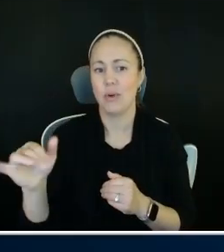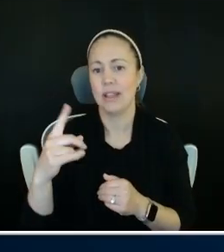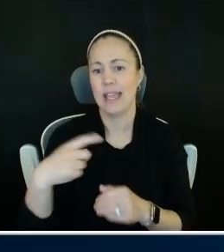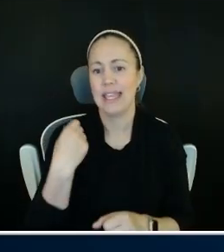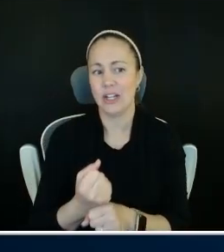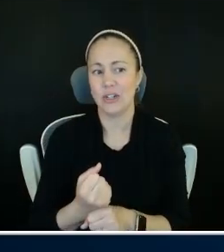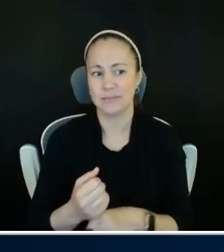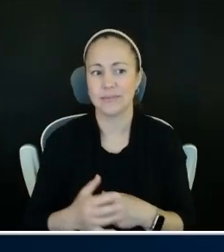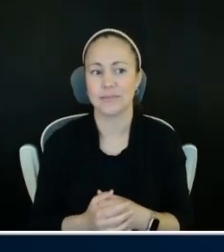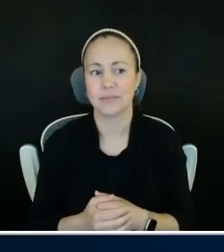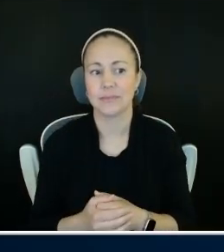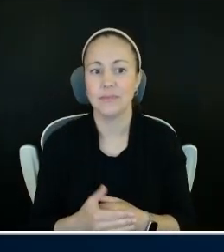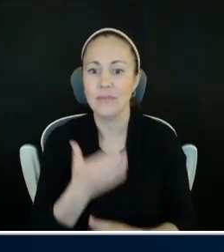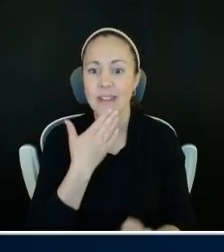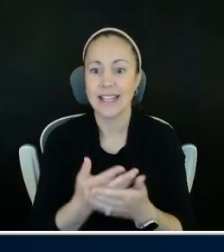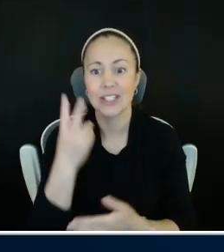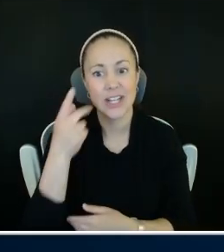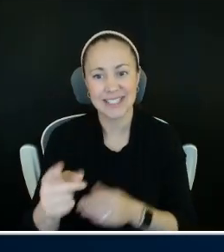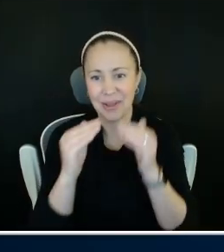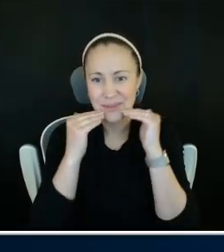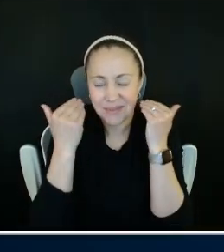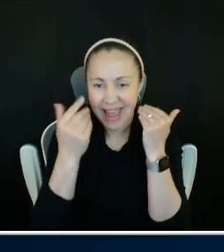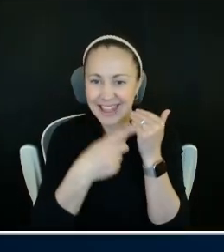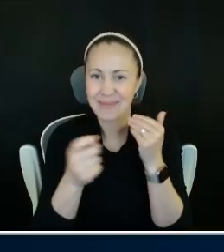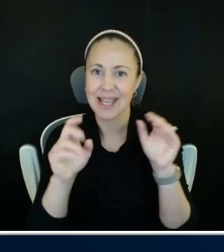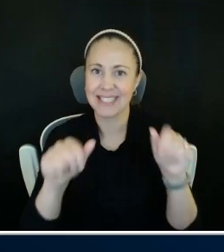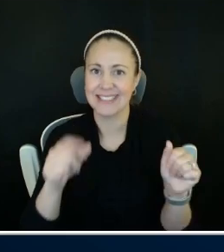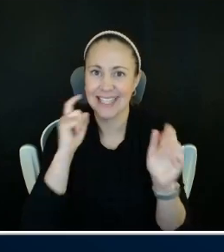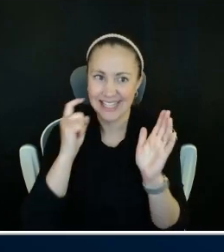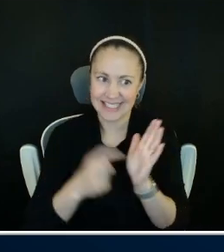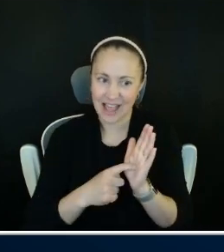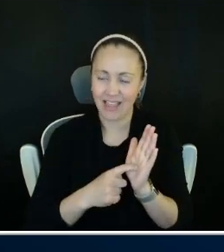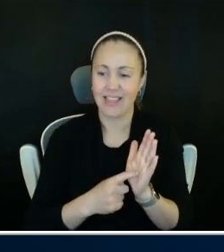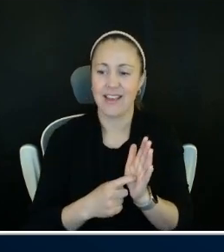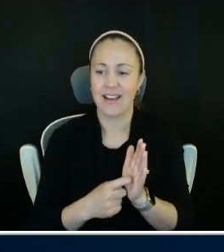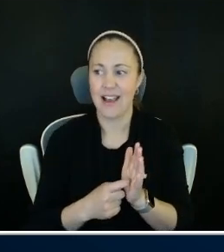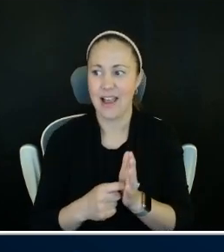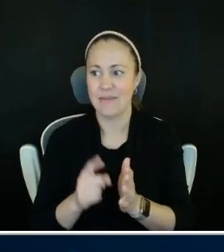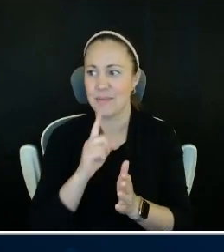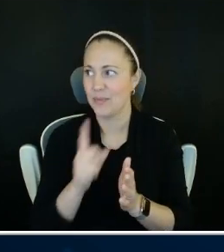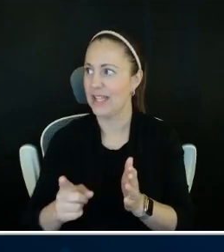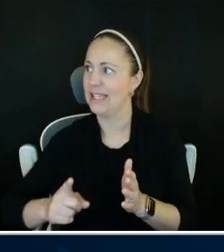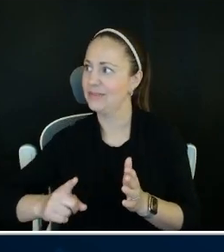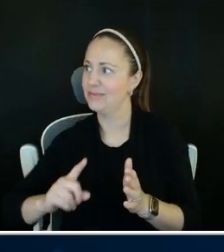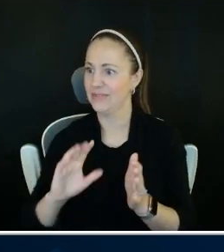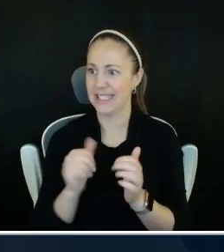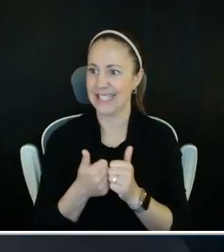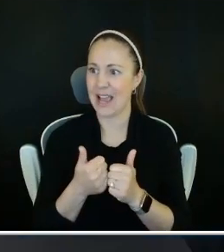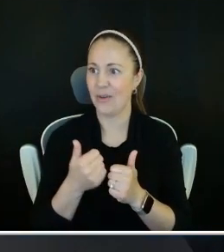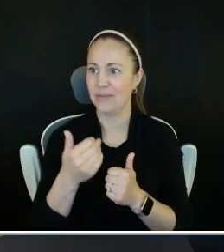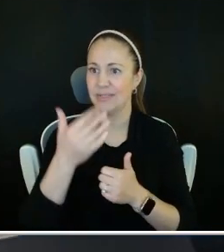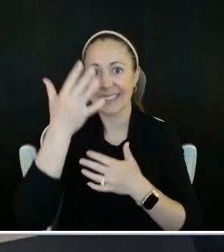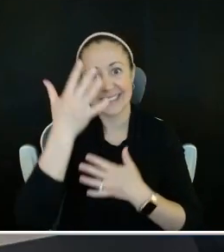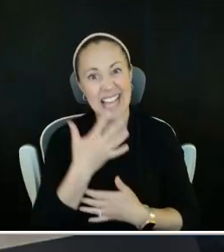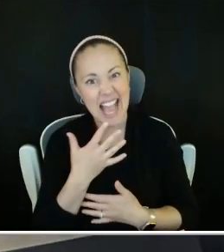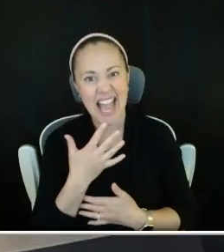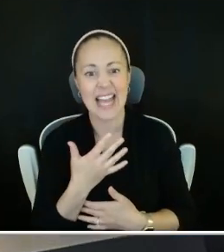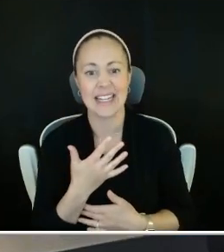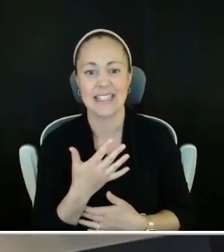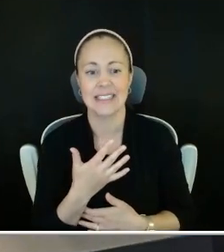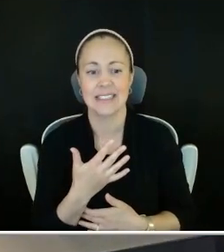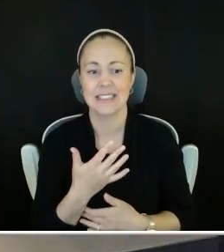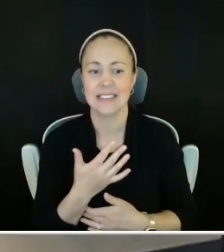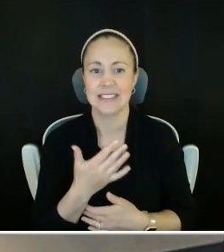It's good to see you smiling because you could tell just how sad and upsetting it was when you were talking with